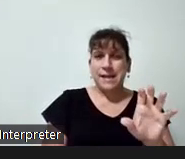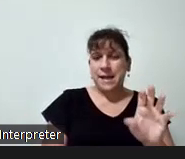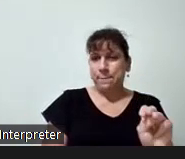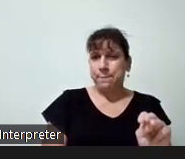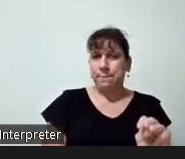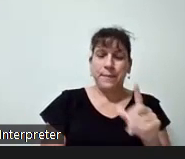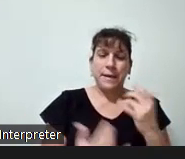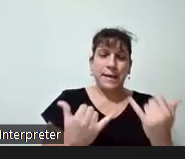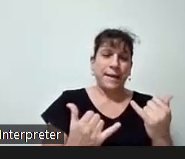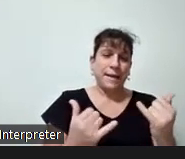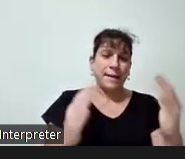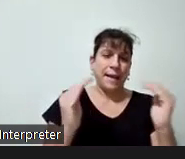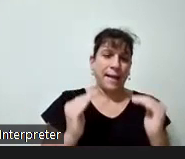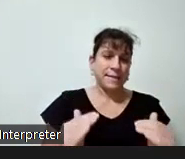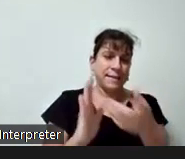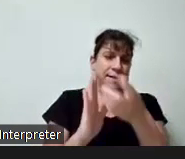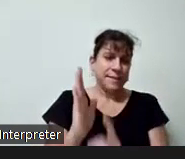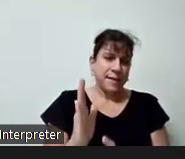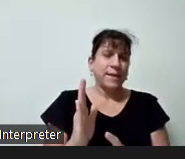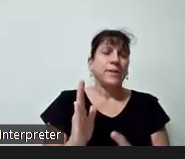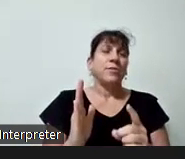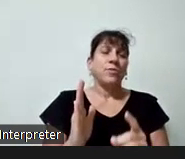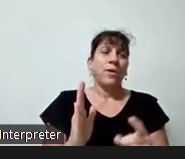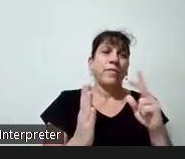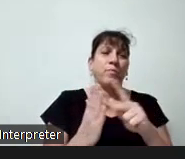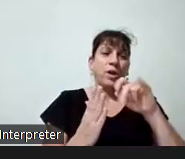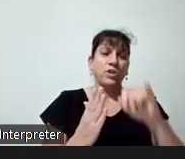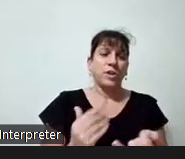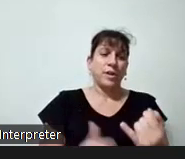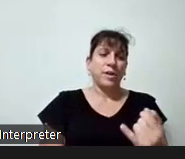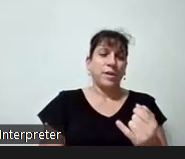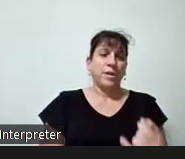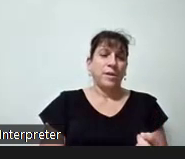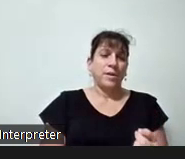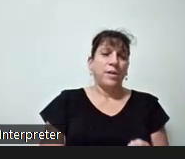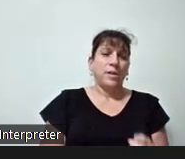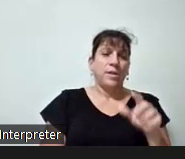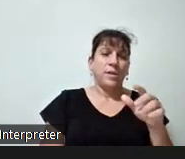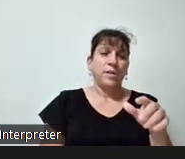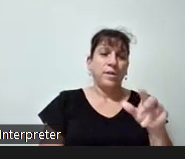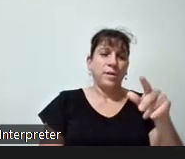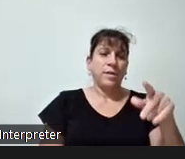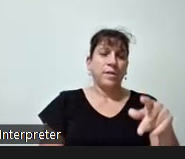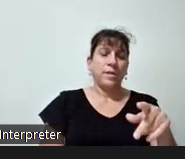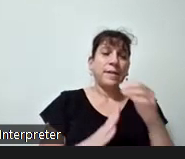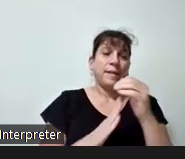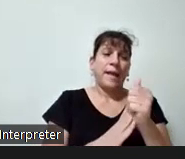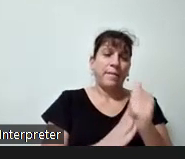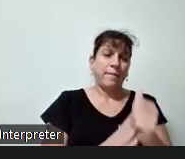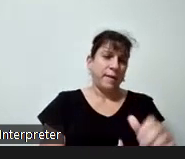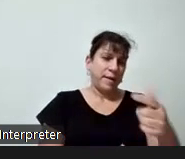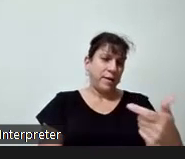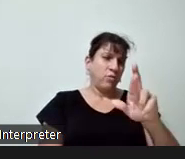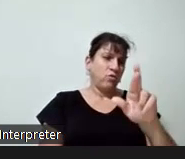will turn it over to our designer and architect of the project, architects Grimm & Parker, led by Jonathan Hill.